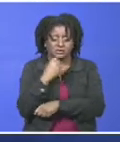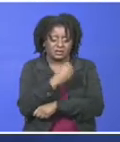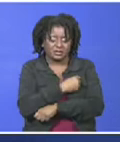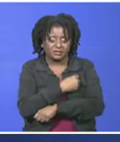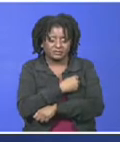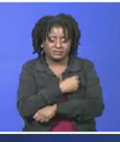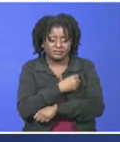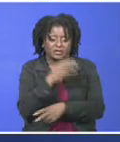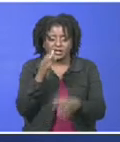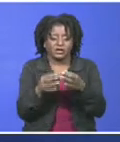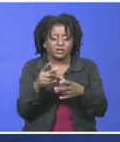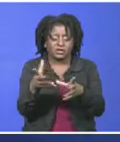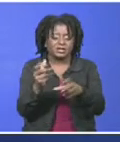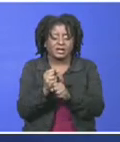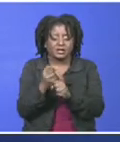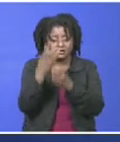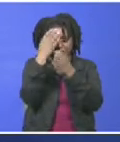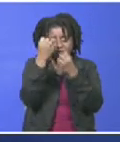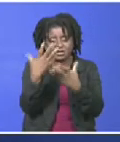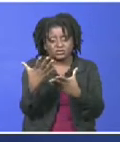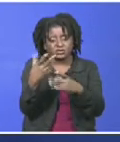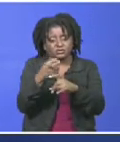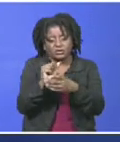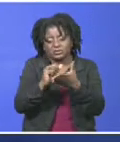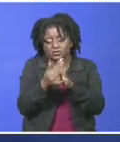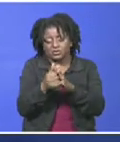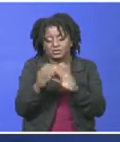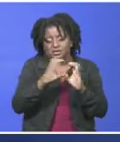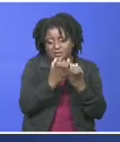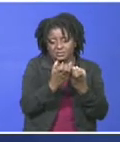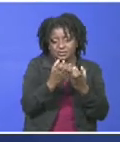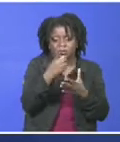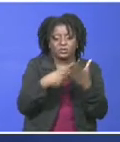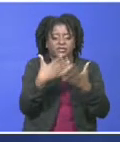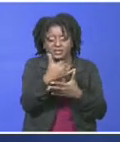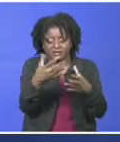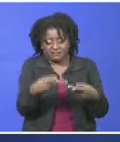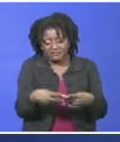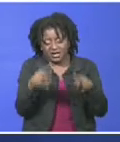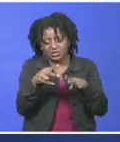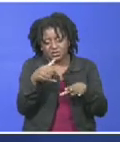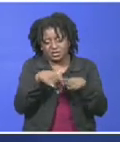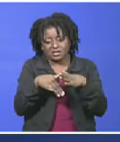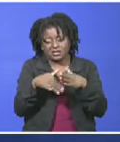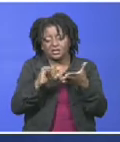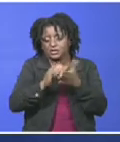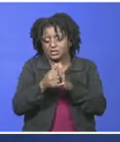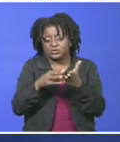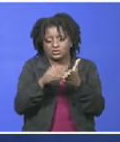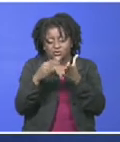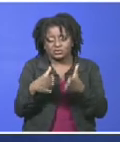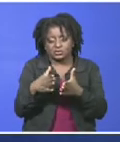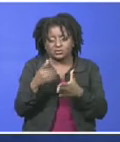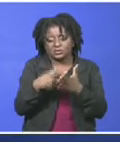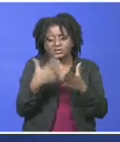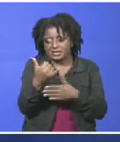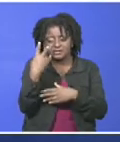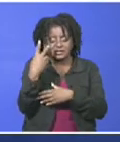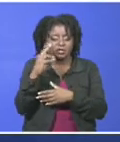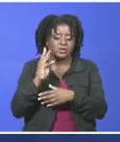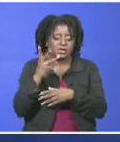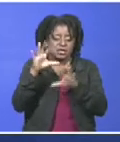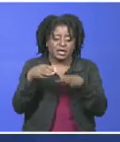companies, about what it is that they value in those students, those interns, what it is they see we can improve on,